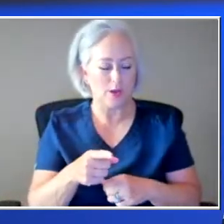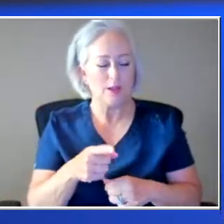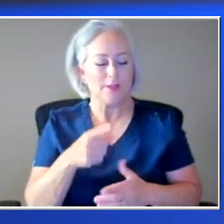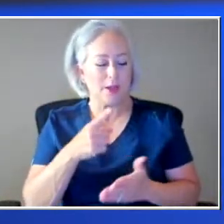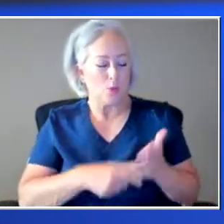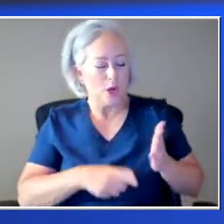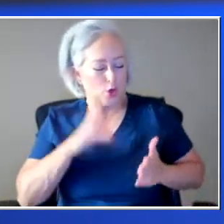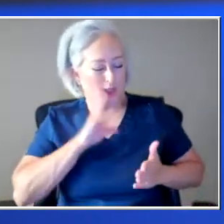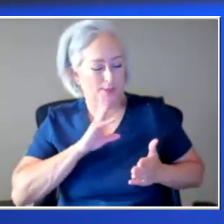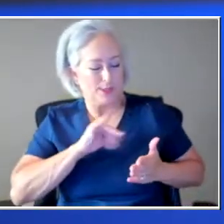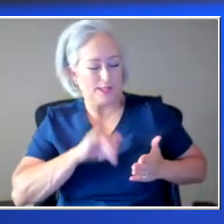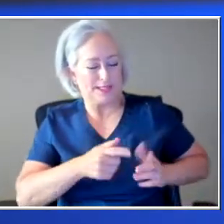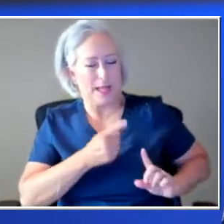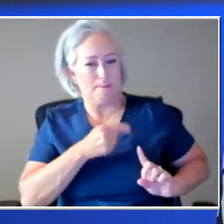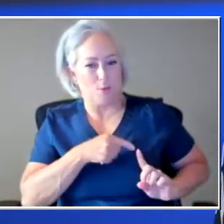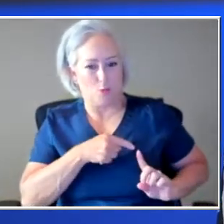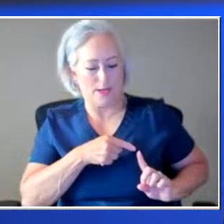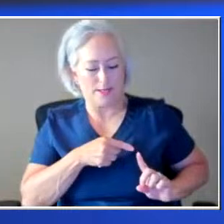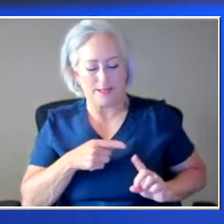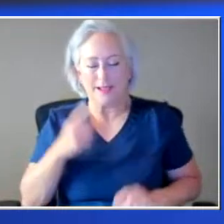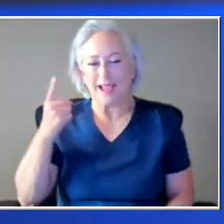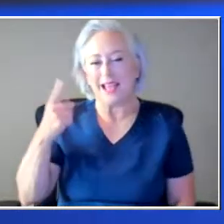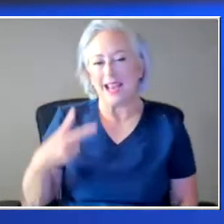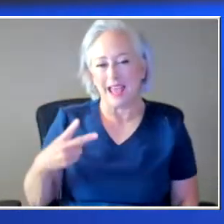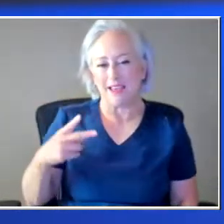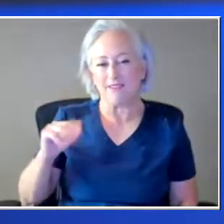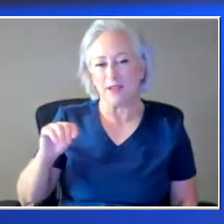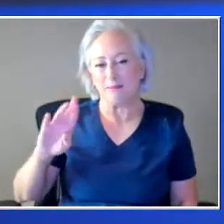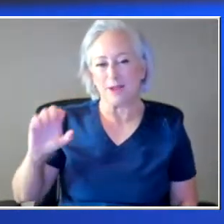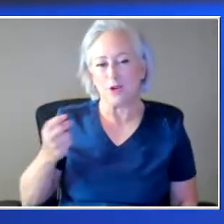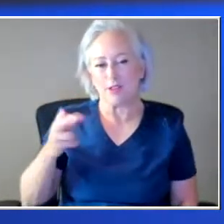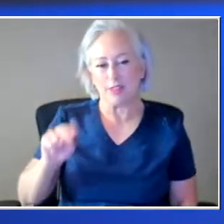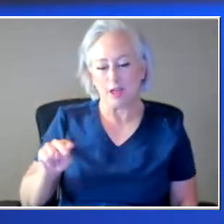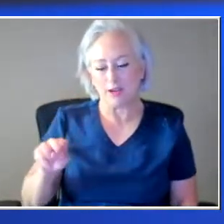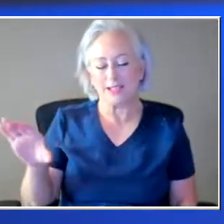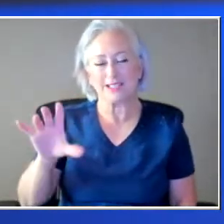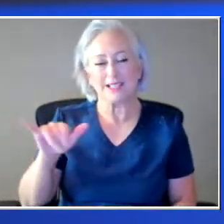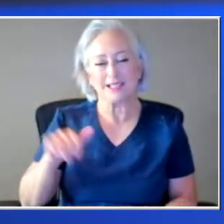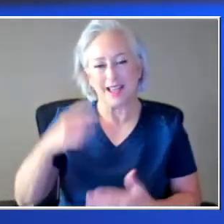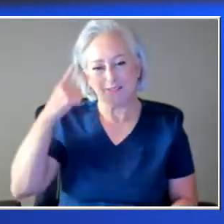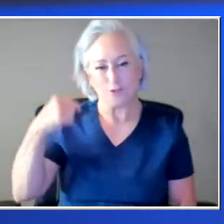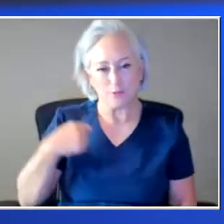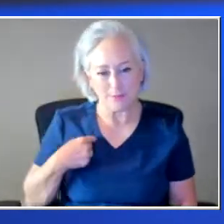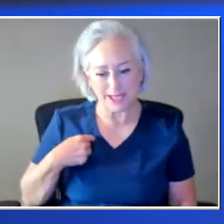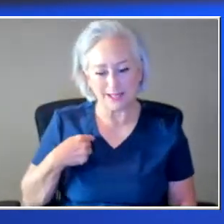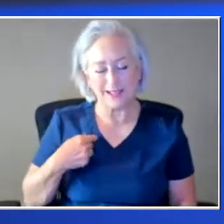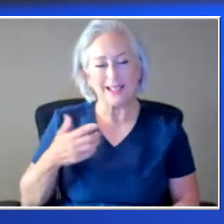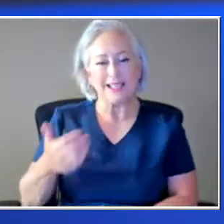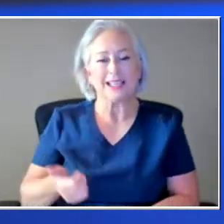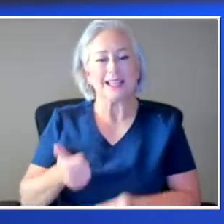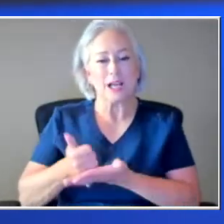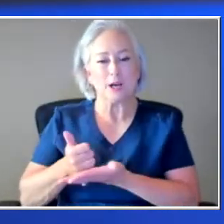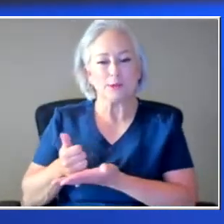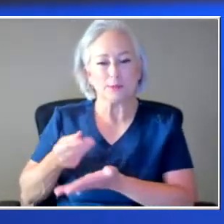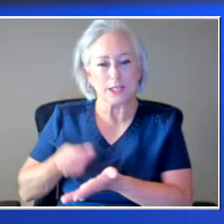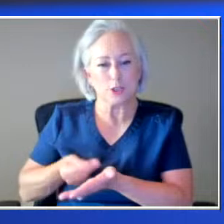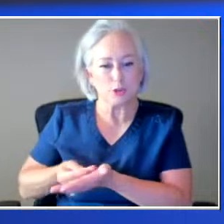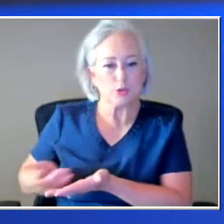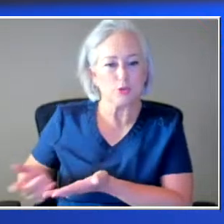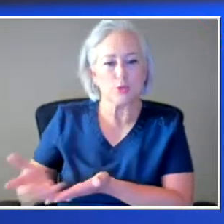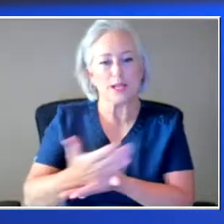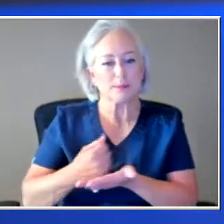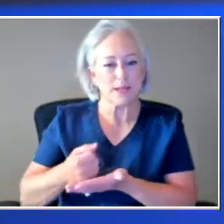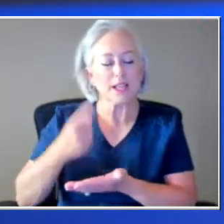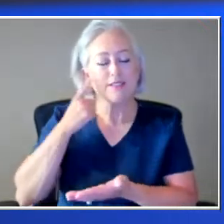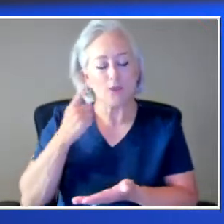half marathons do that for me. And it also provides me an opportunity to raise money and awareness about multiple myeloma. And